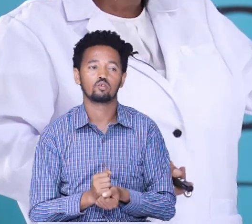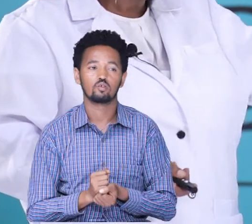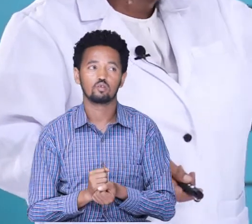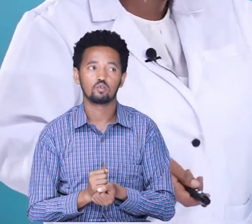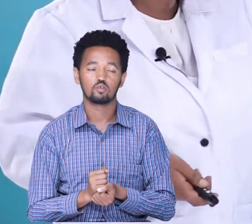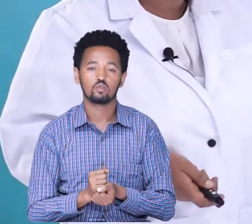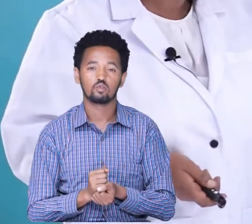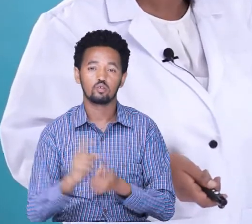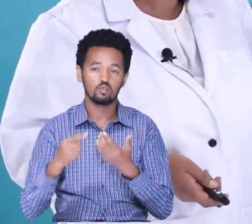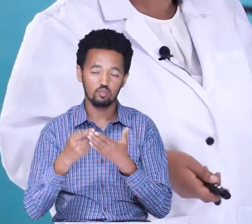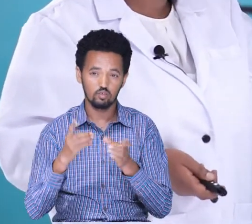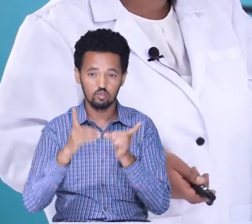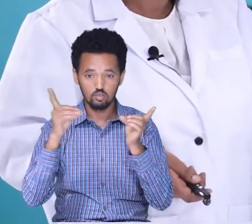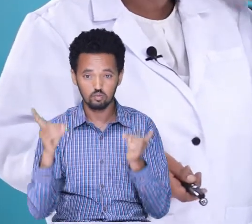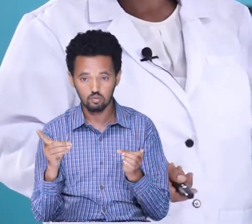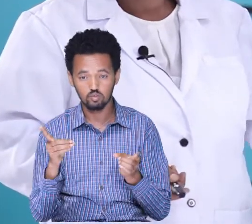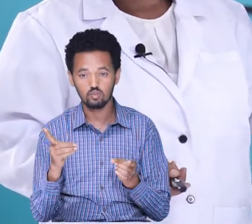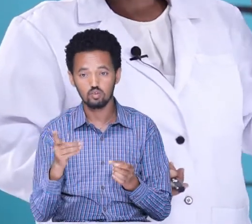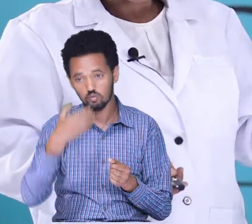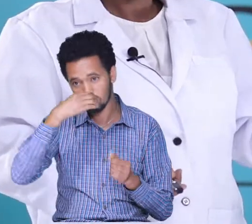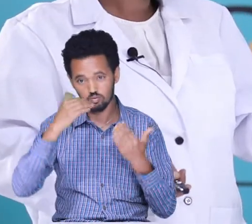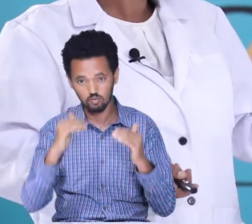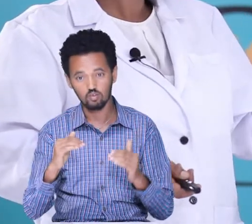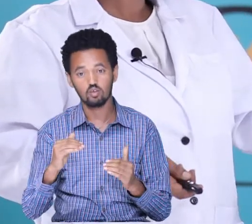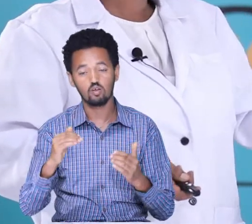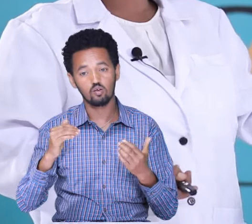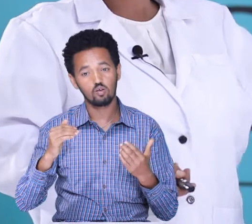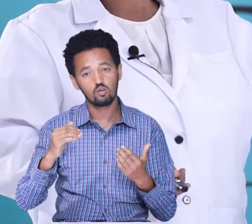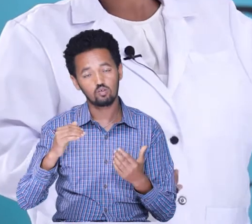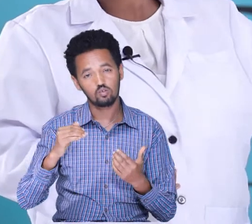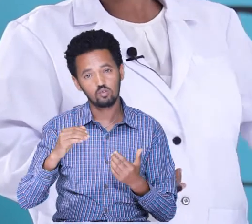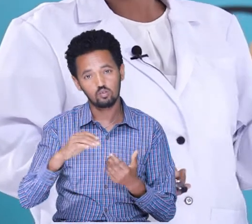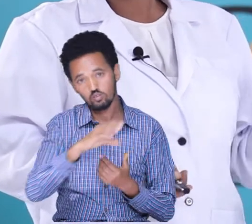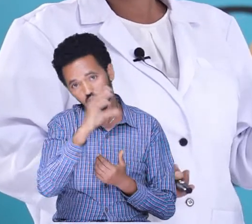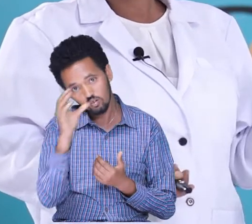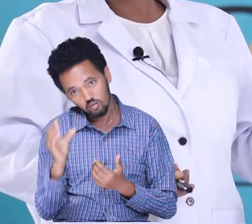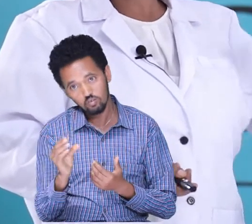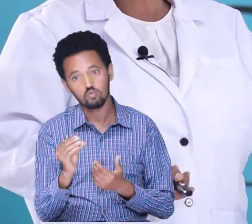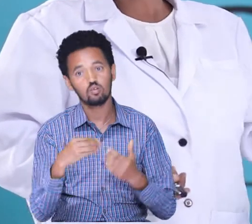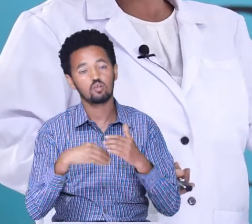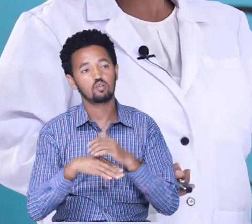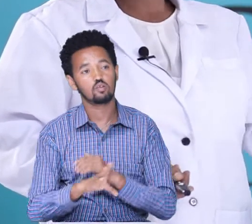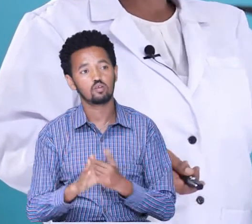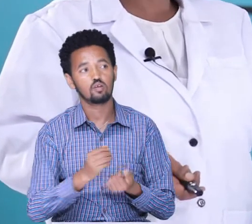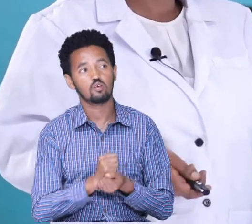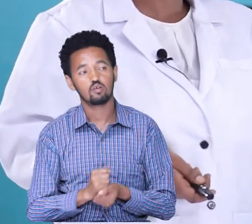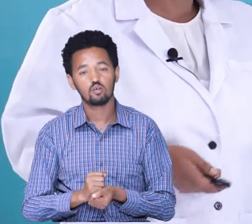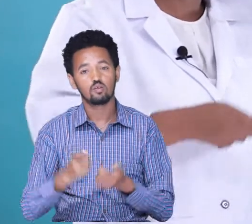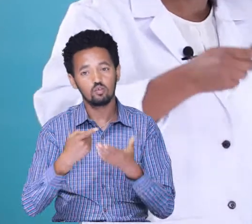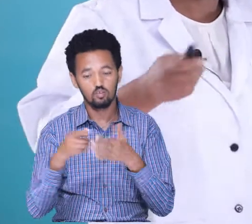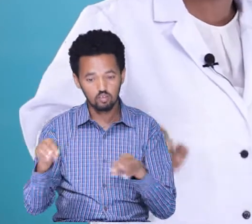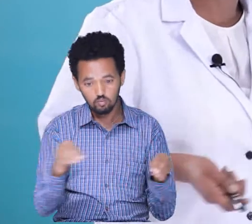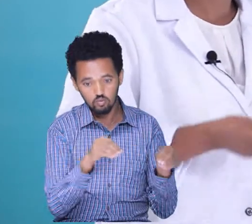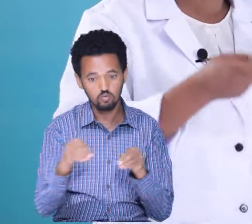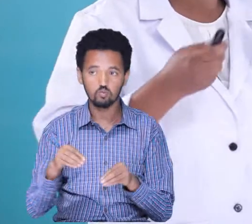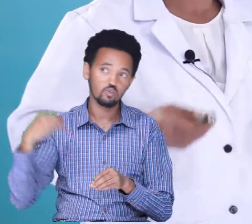The distribution of temperature in Africa also have seasonal variation because of the apparent movement of the